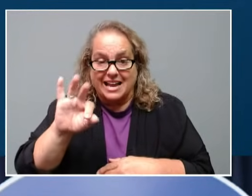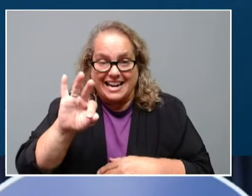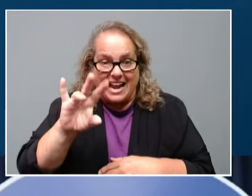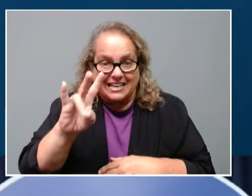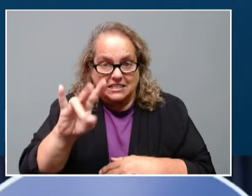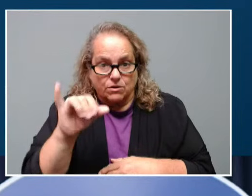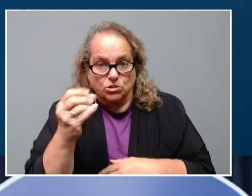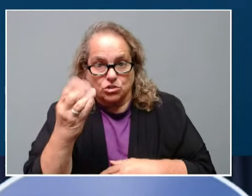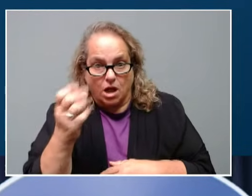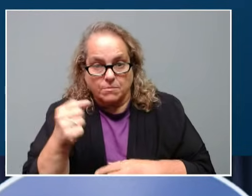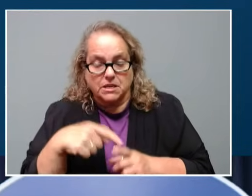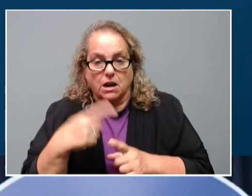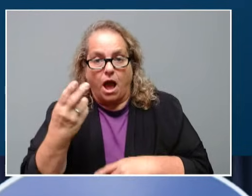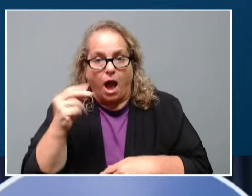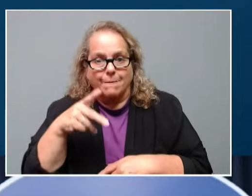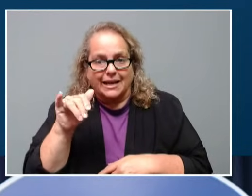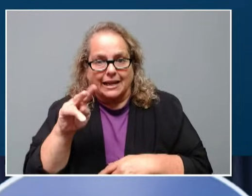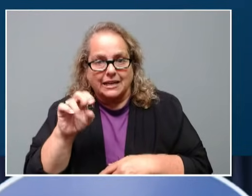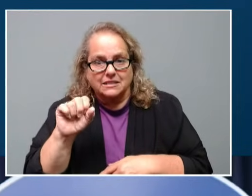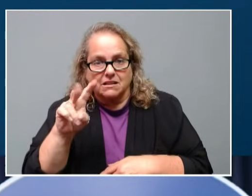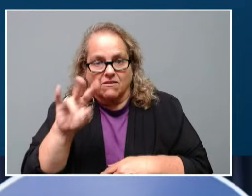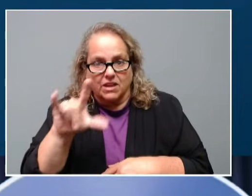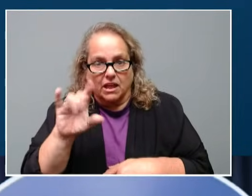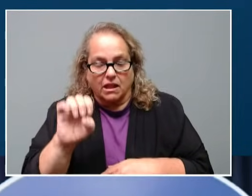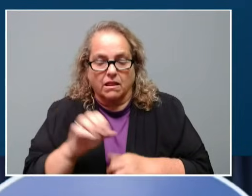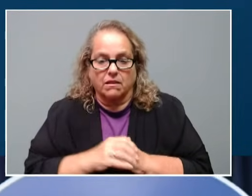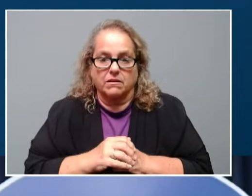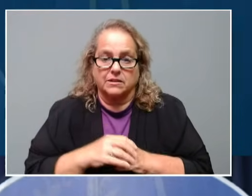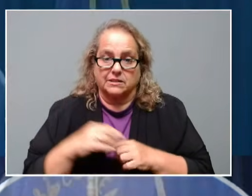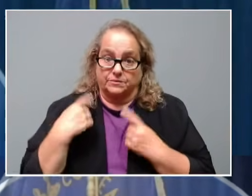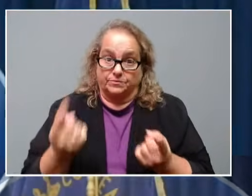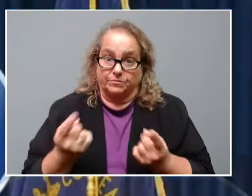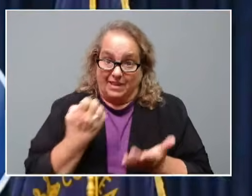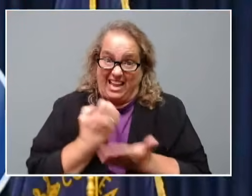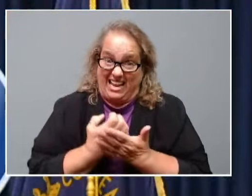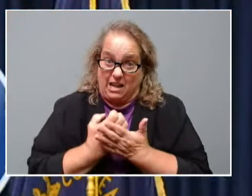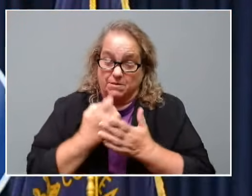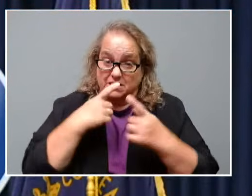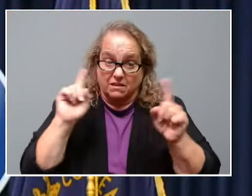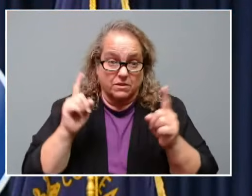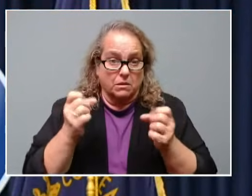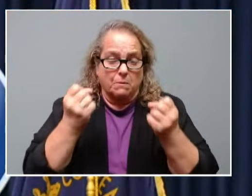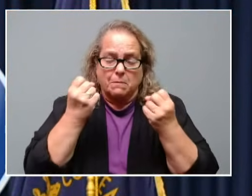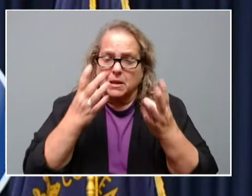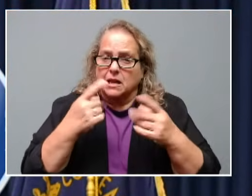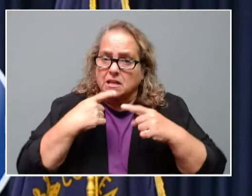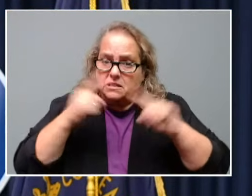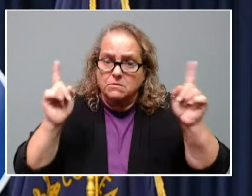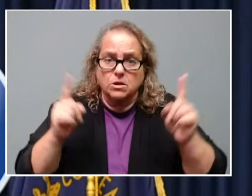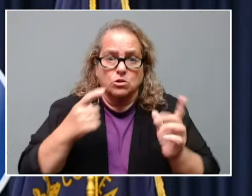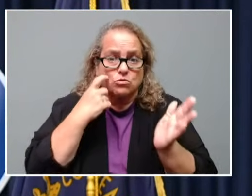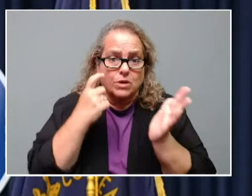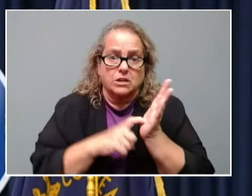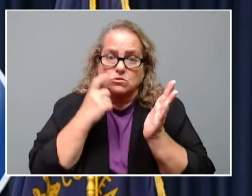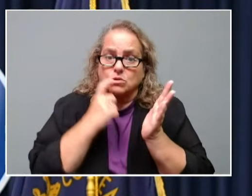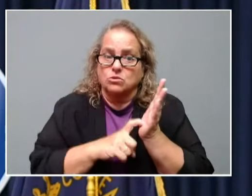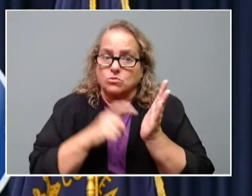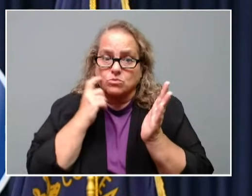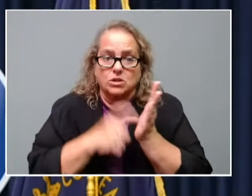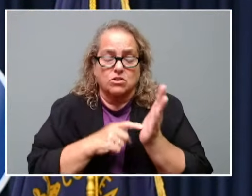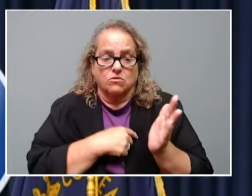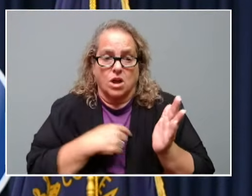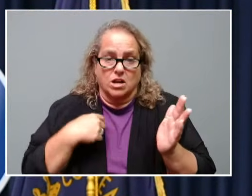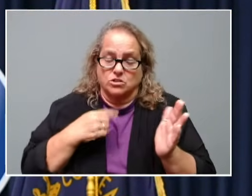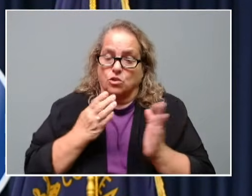Hopkinsville. Year-to-date economic success adds to numerous achievements and recognitions for us throughout the year. It's